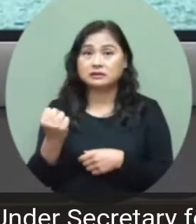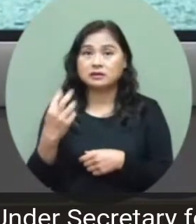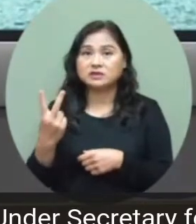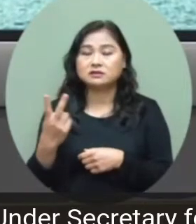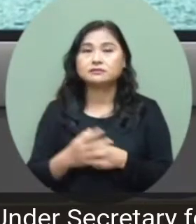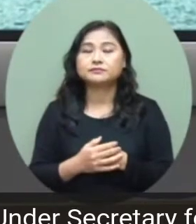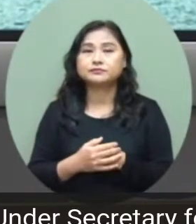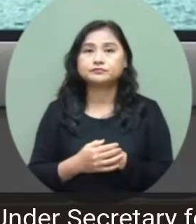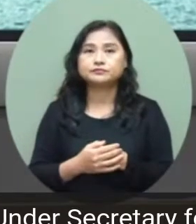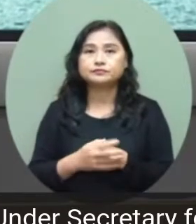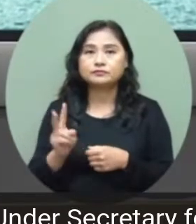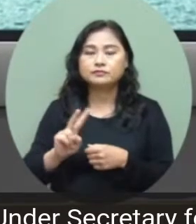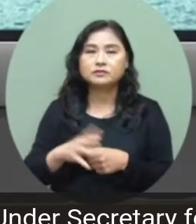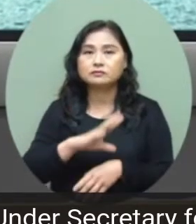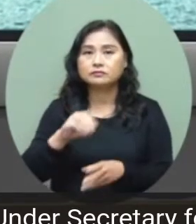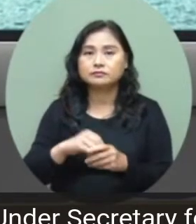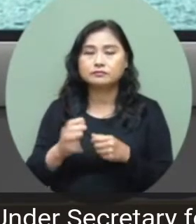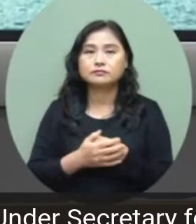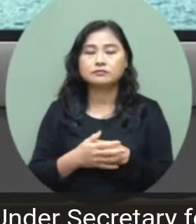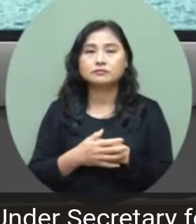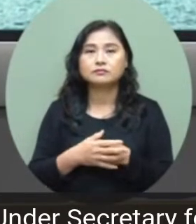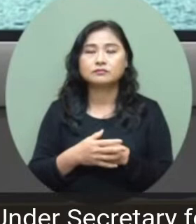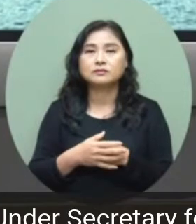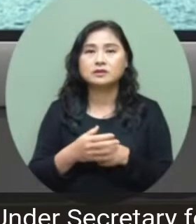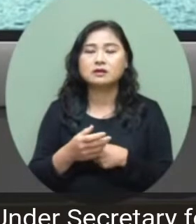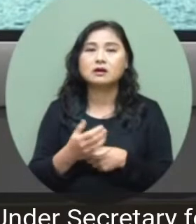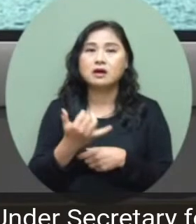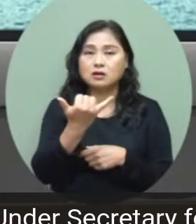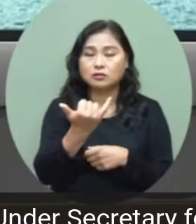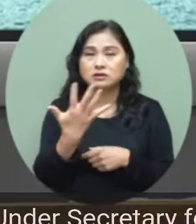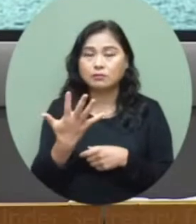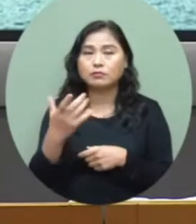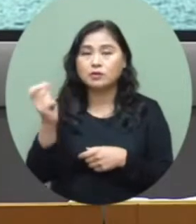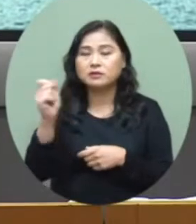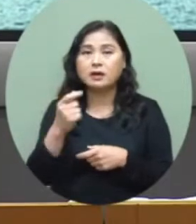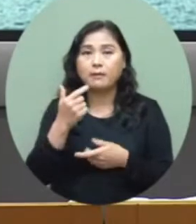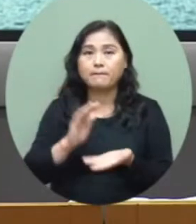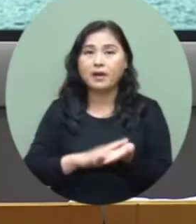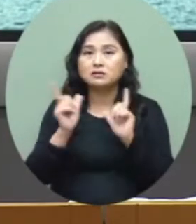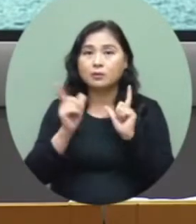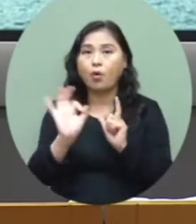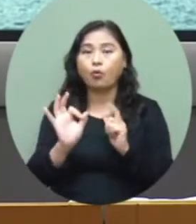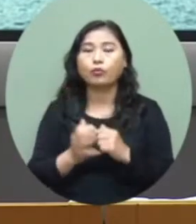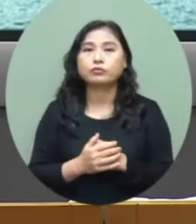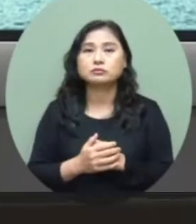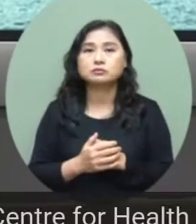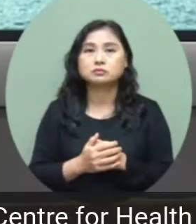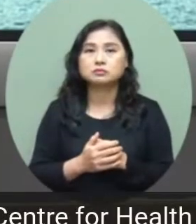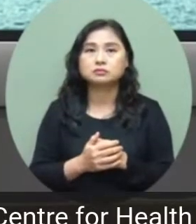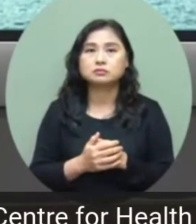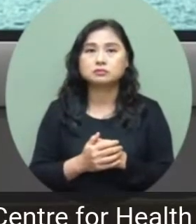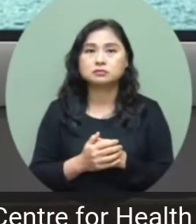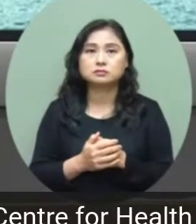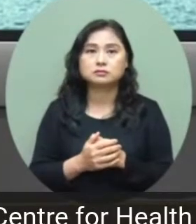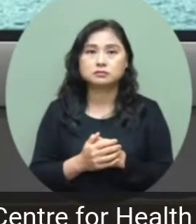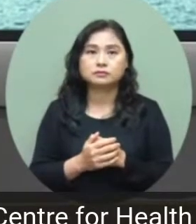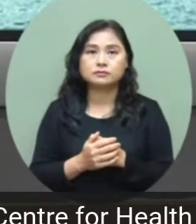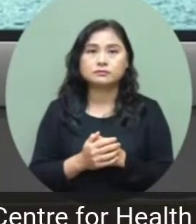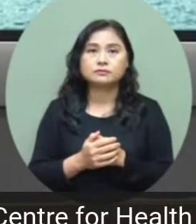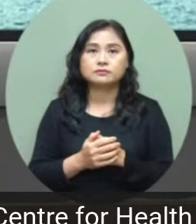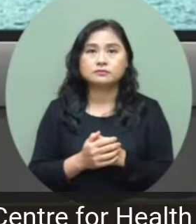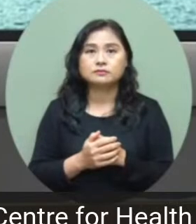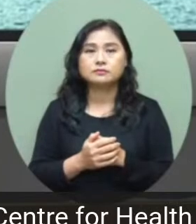have 3,142 cases. That includes 65% of them being